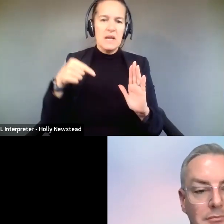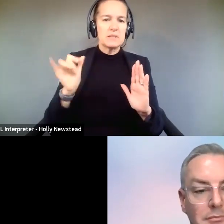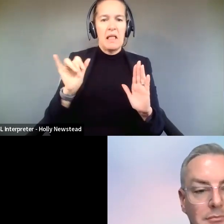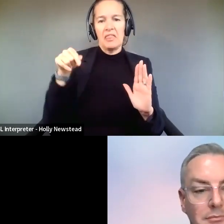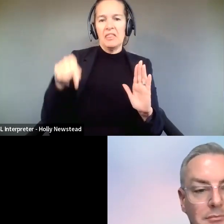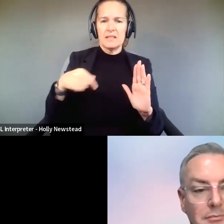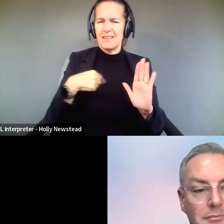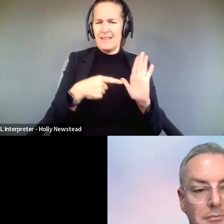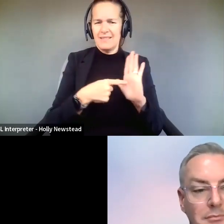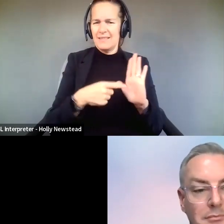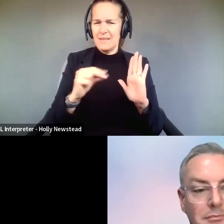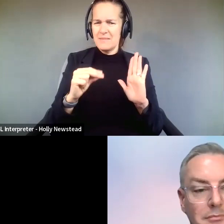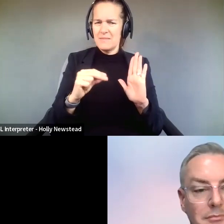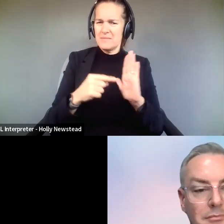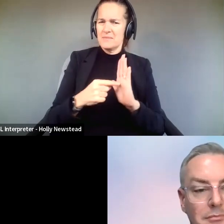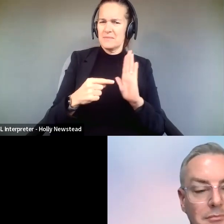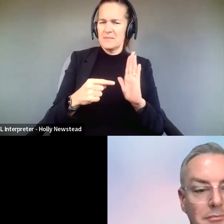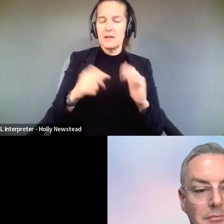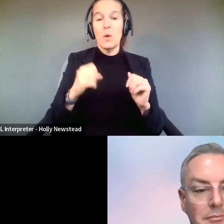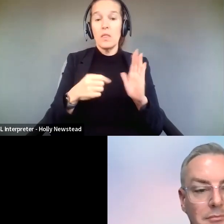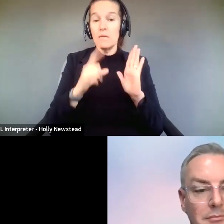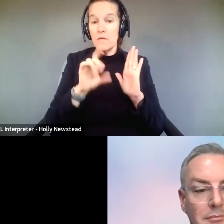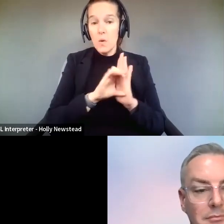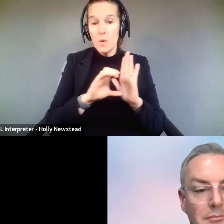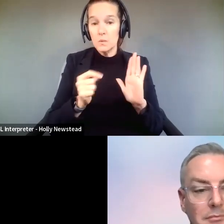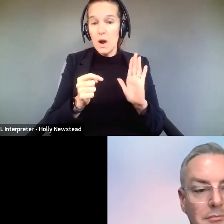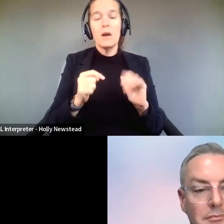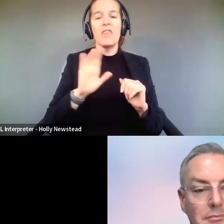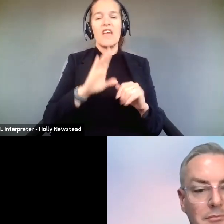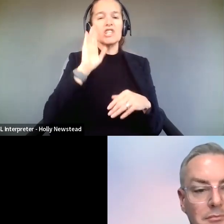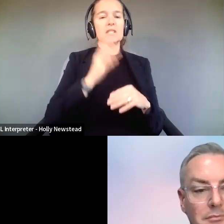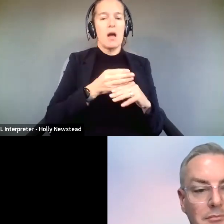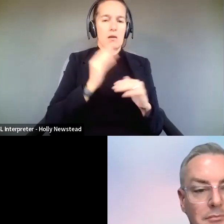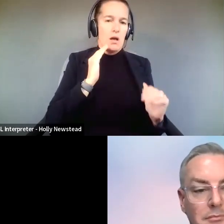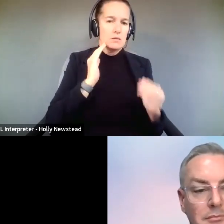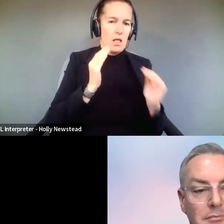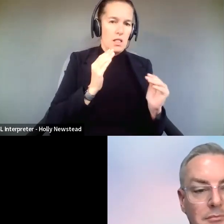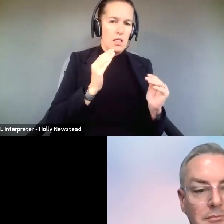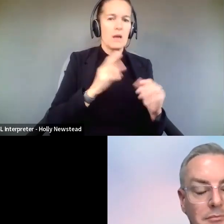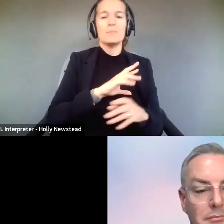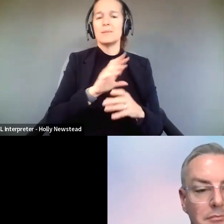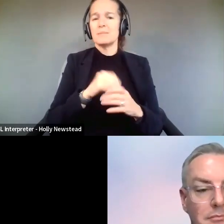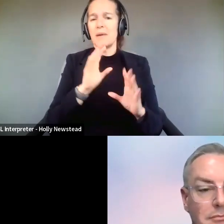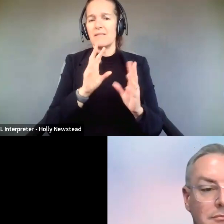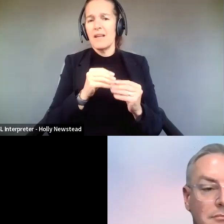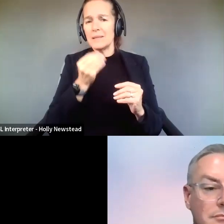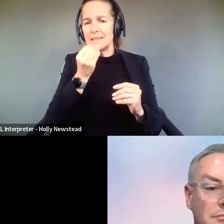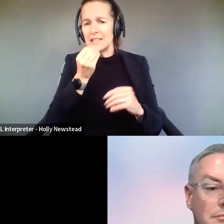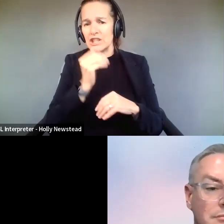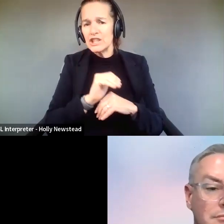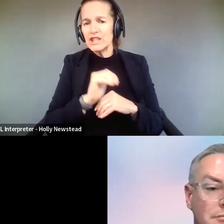would have been of their son, an adult, who had been participating in family dinners and family